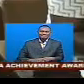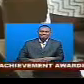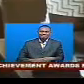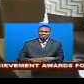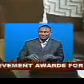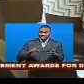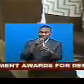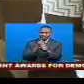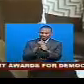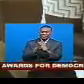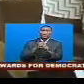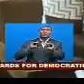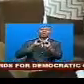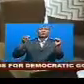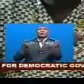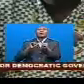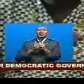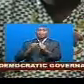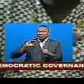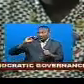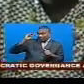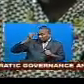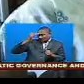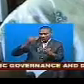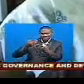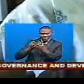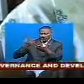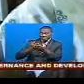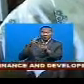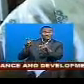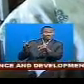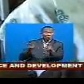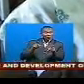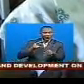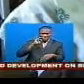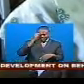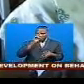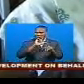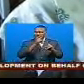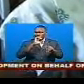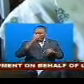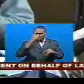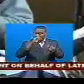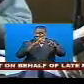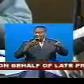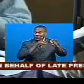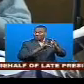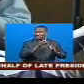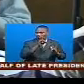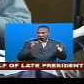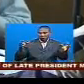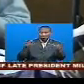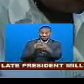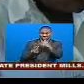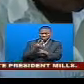The workshop was jointly organized by the Ministry of Finance and Economic Planning and the Ministry of Local Government and Rural Development